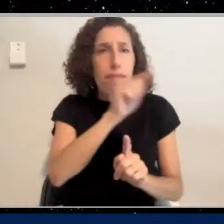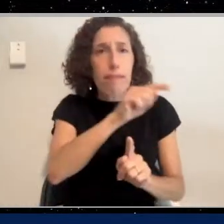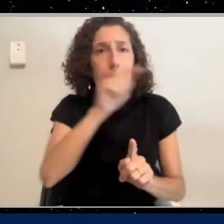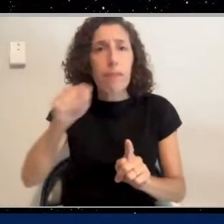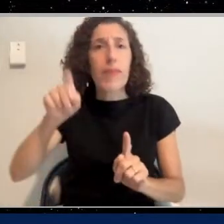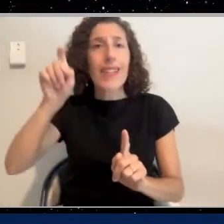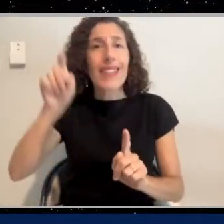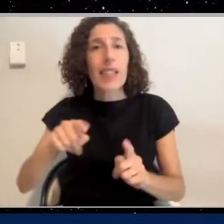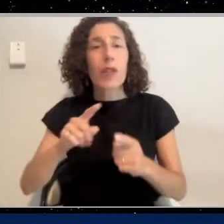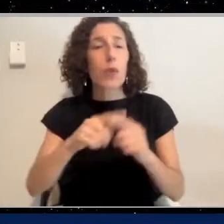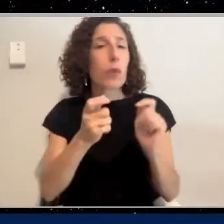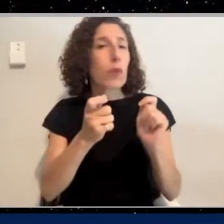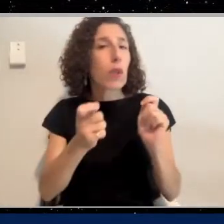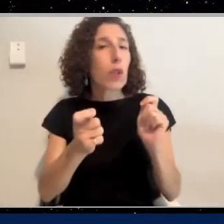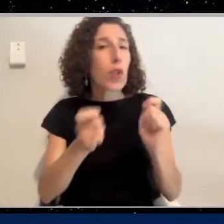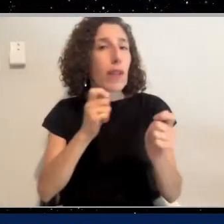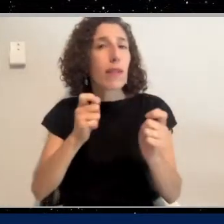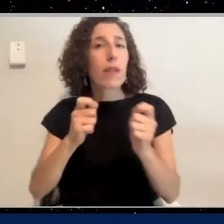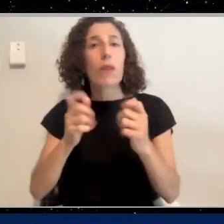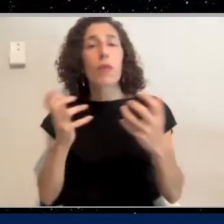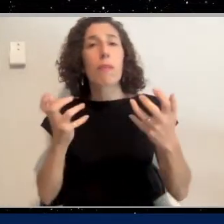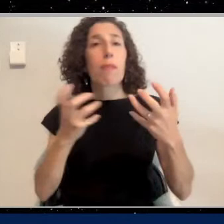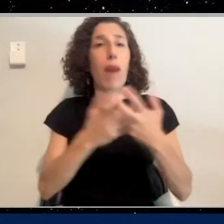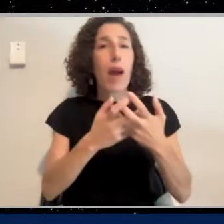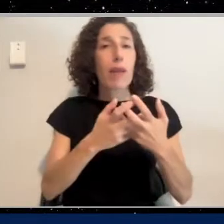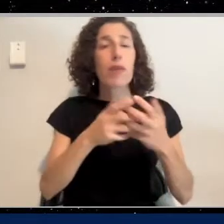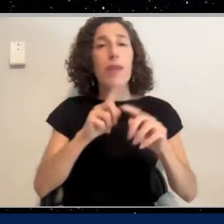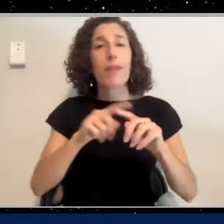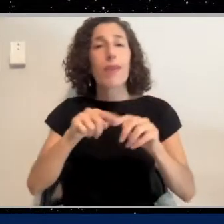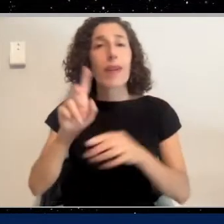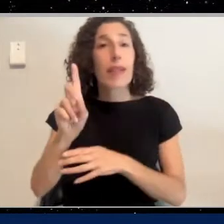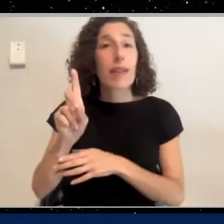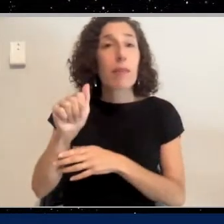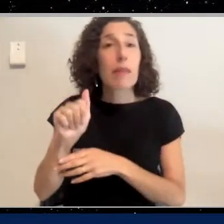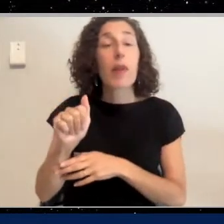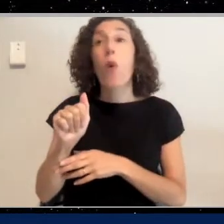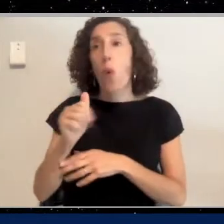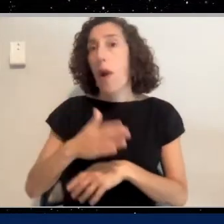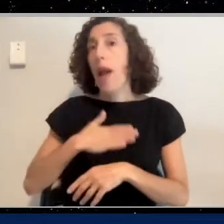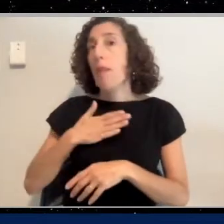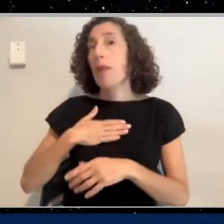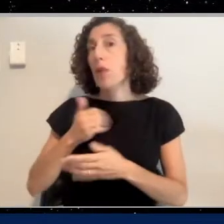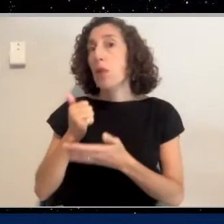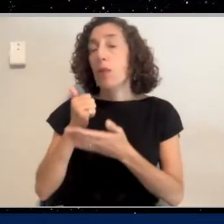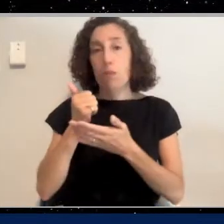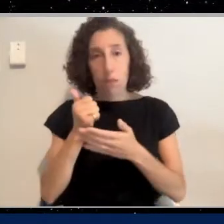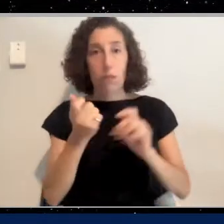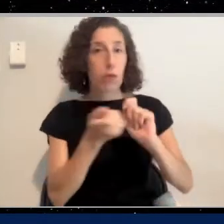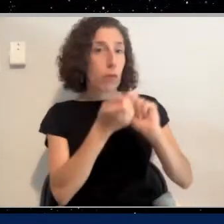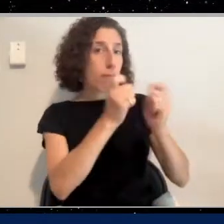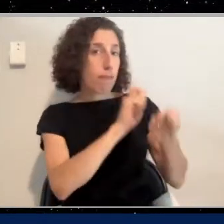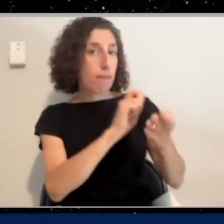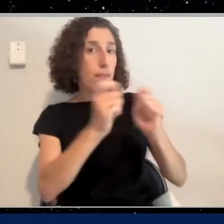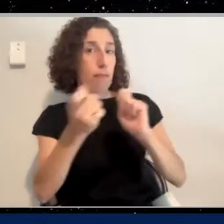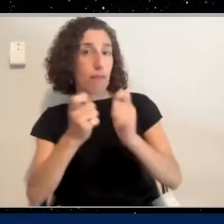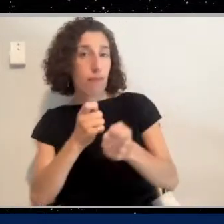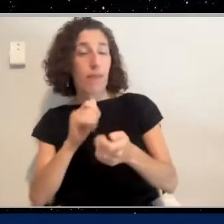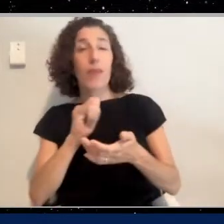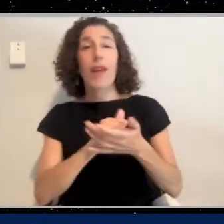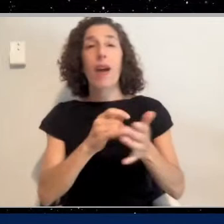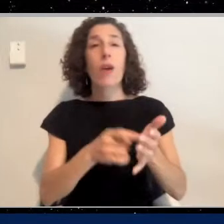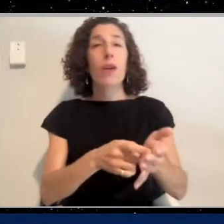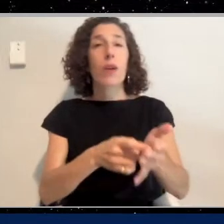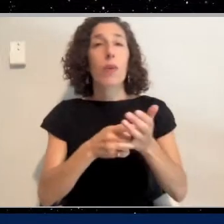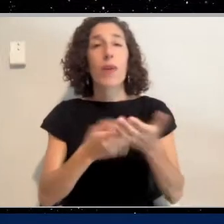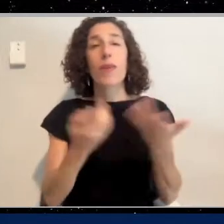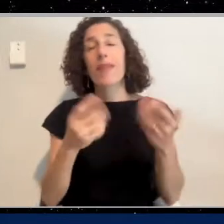mocked up, we're able to bring some different people in order to test it out and give us some